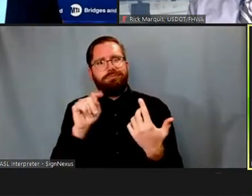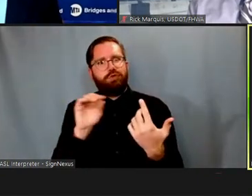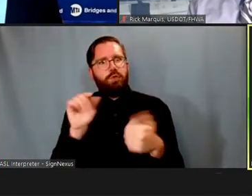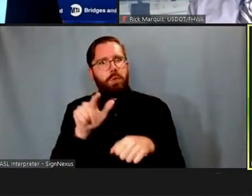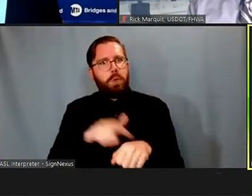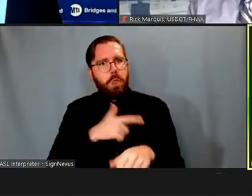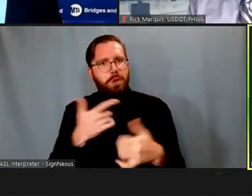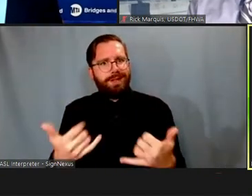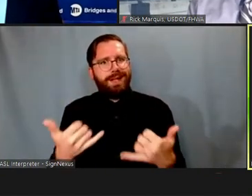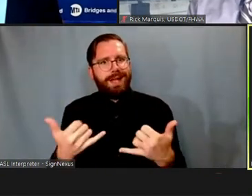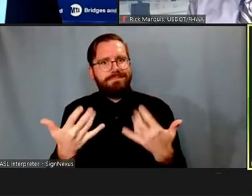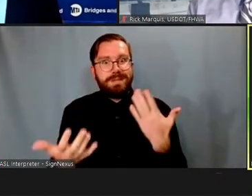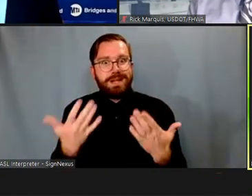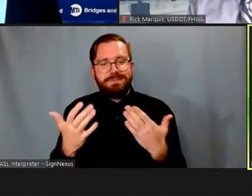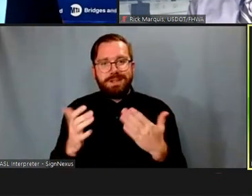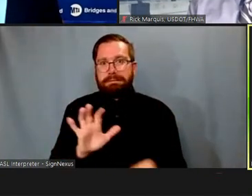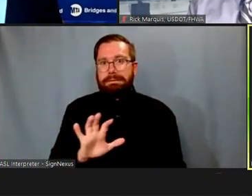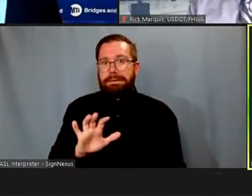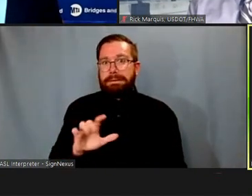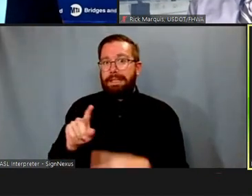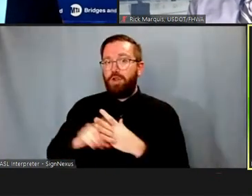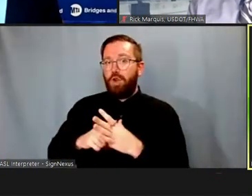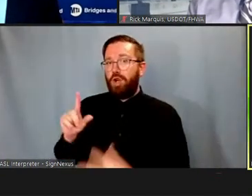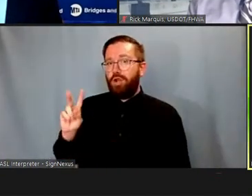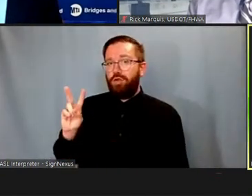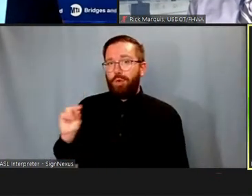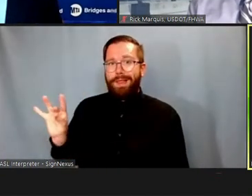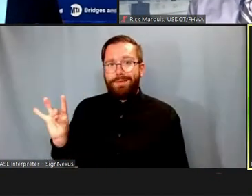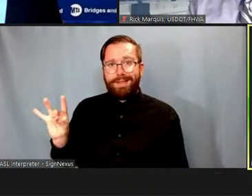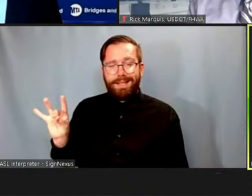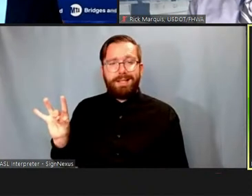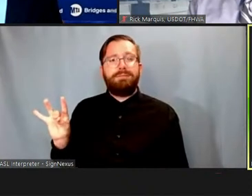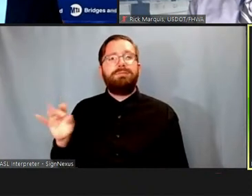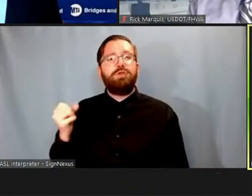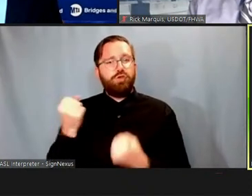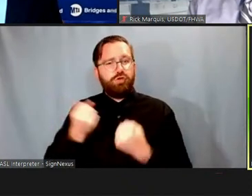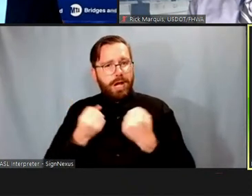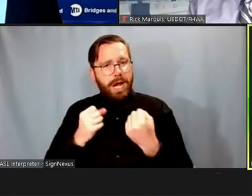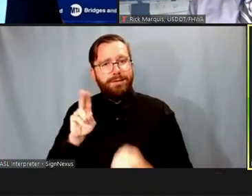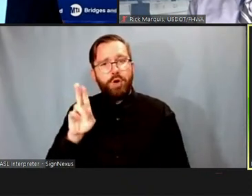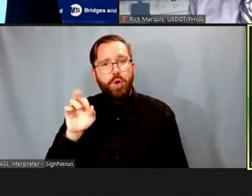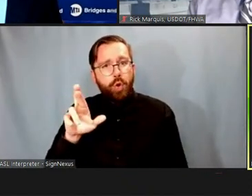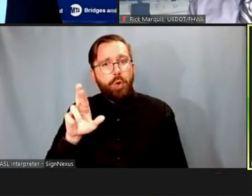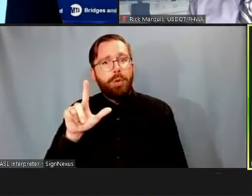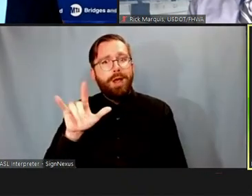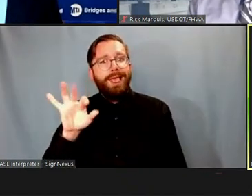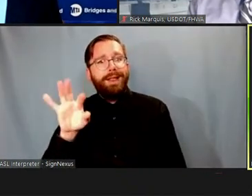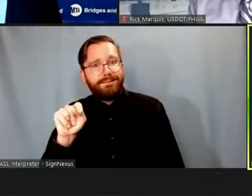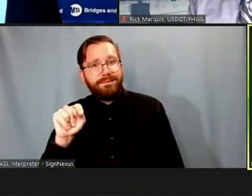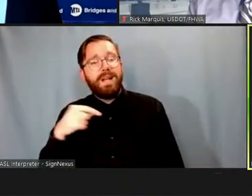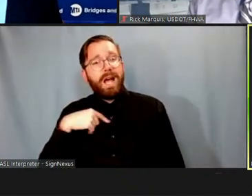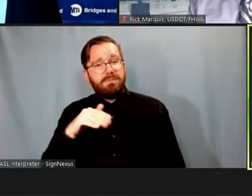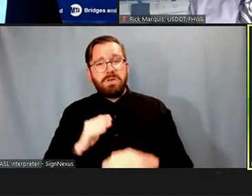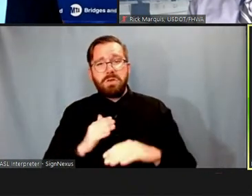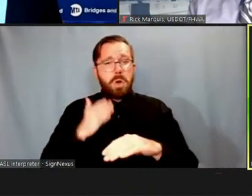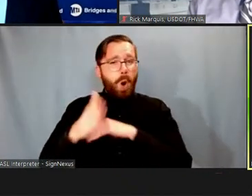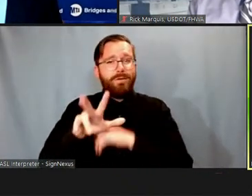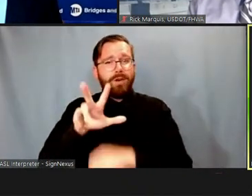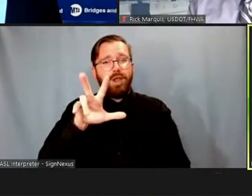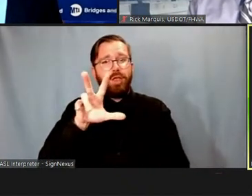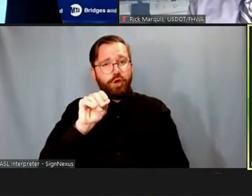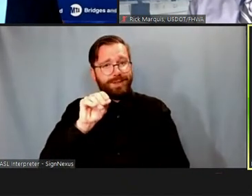on i started an o8 um driving uber and lyft i've done over 30 000 trips in new york